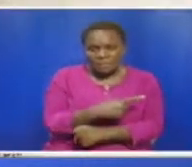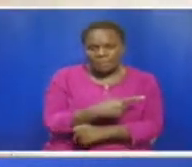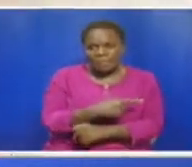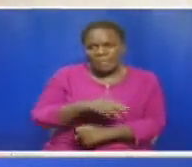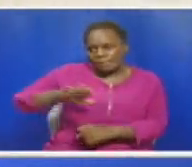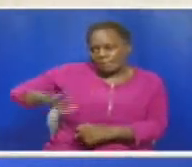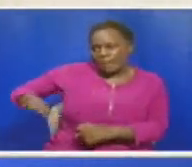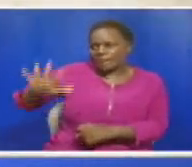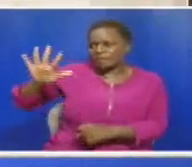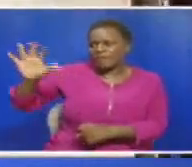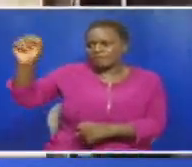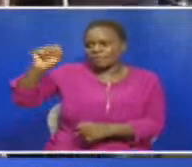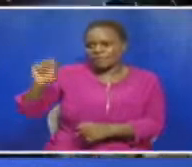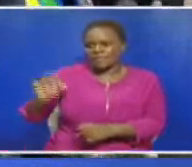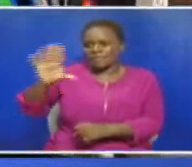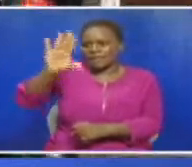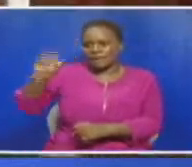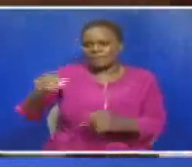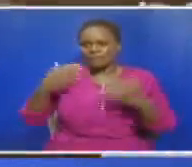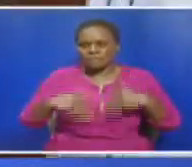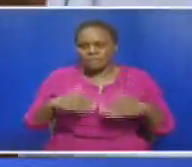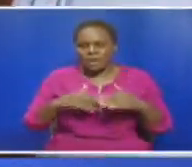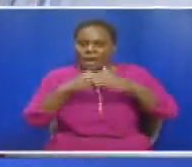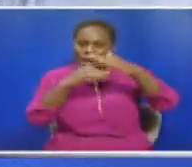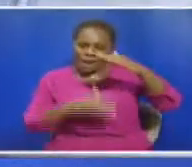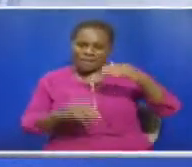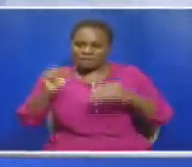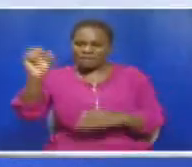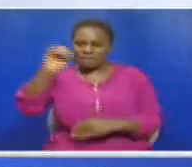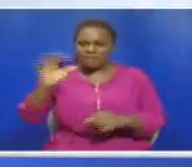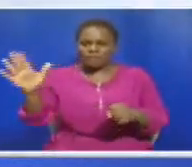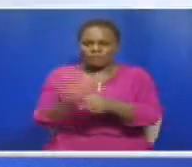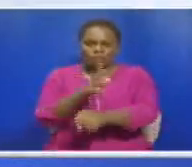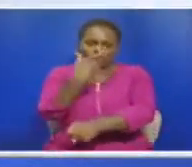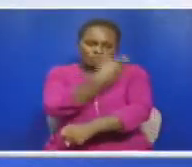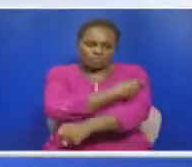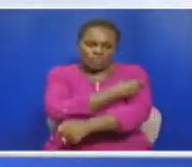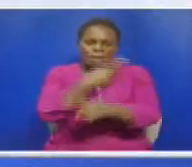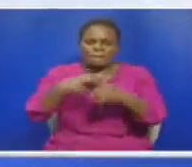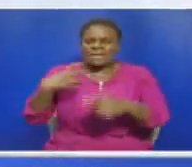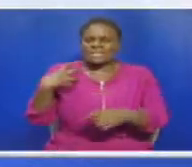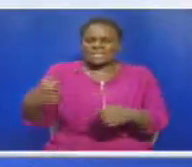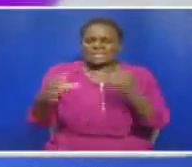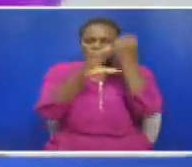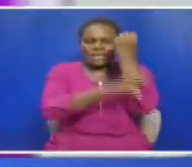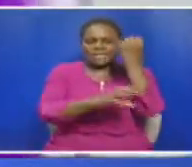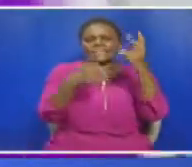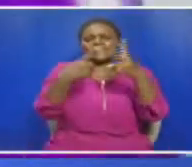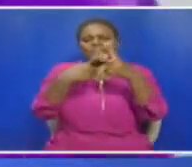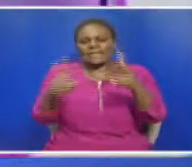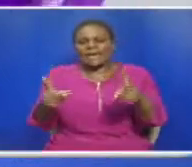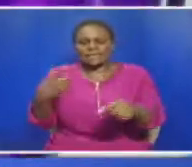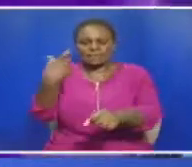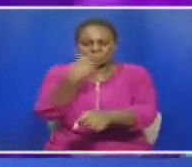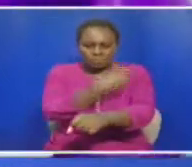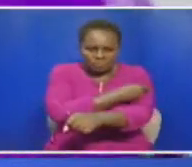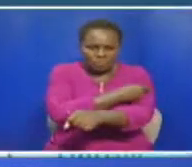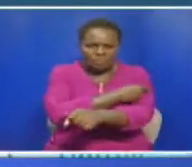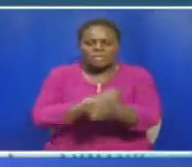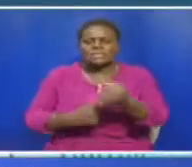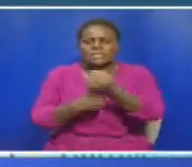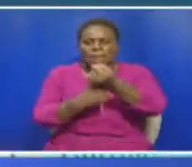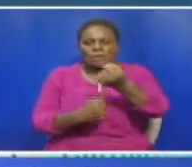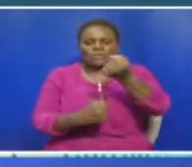than 5% of the African population are fully vaccinated, yet wealthy countries have started administering booster